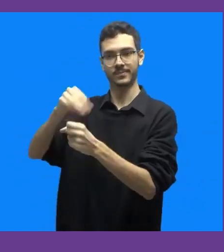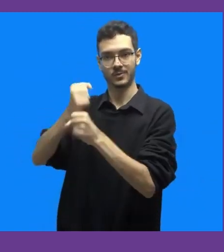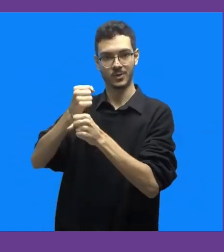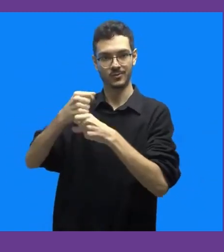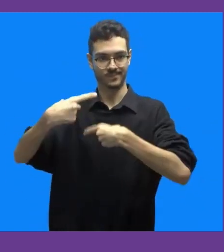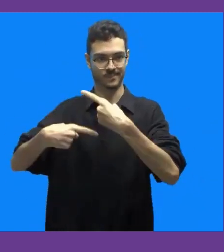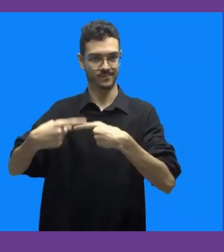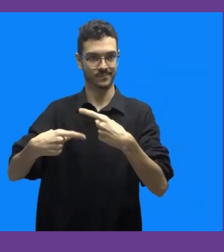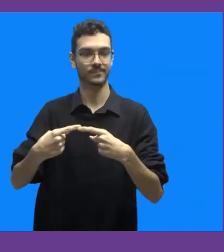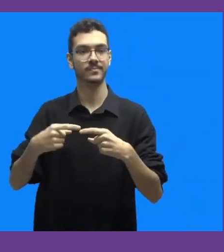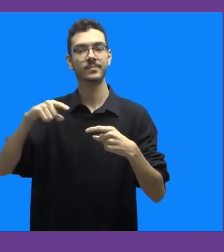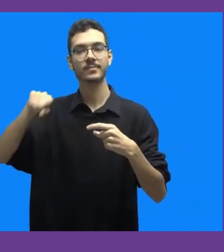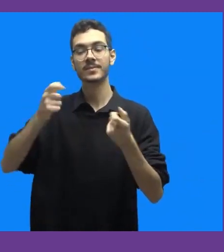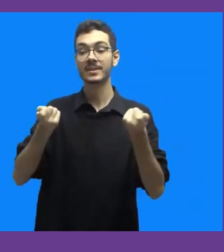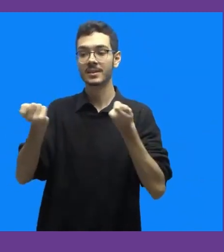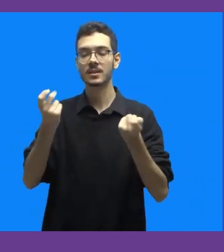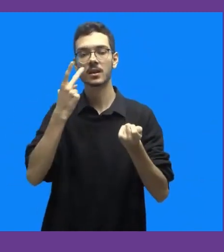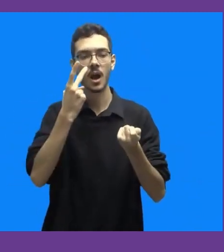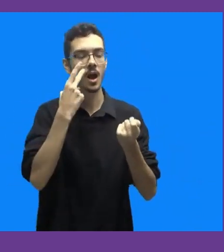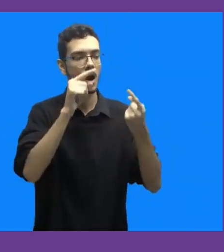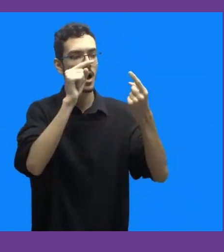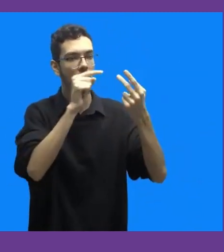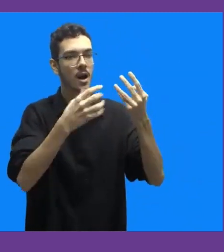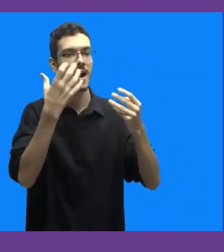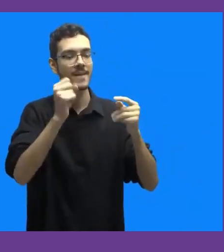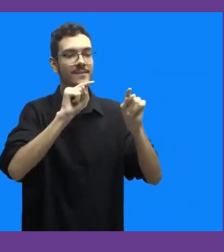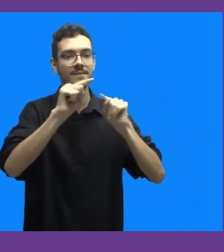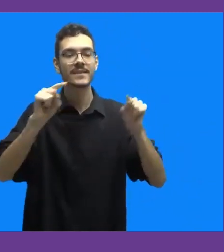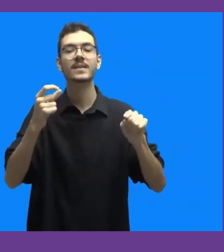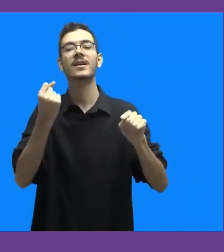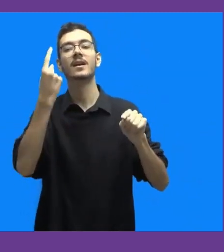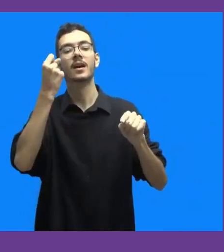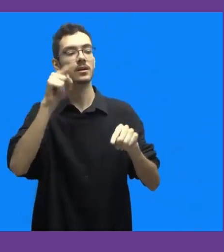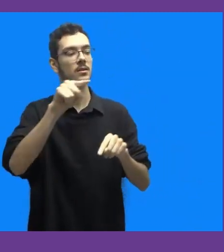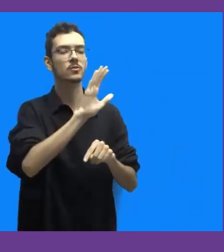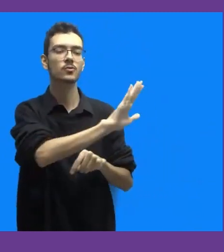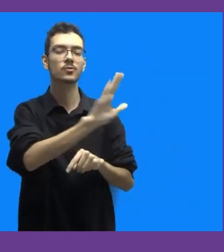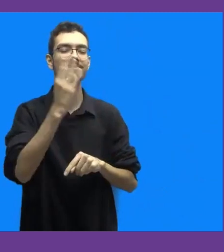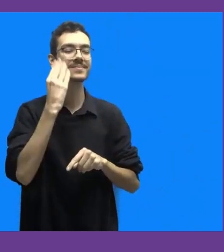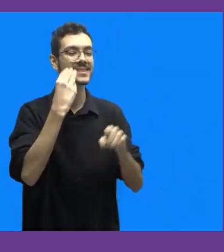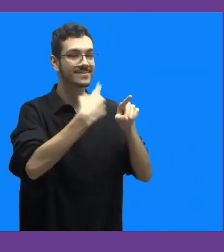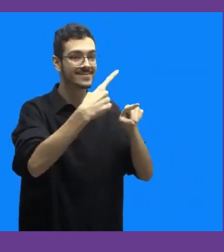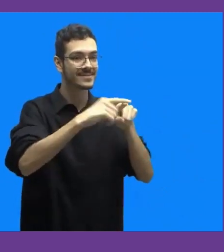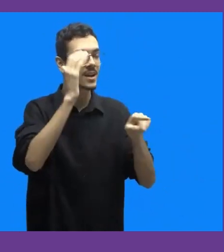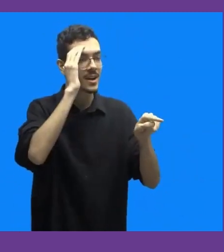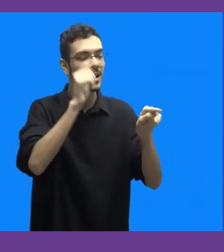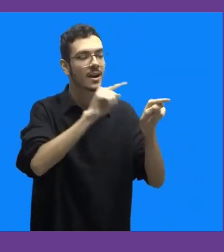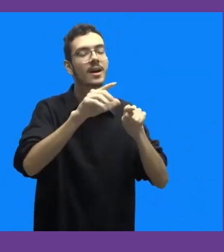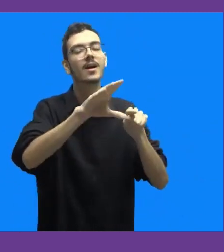realize and to know all these experiences. I think in the future that would be a very great way